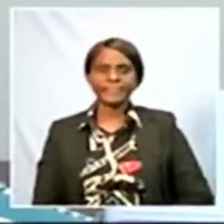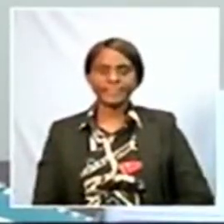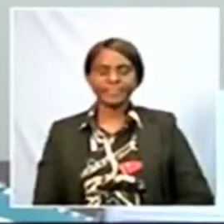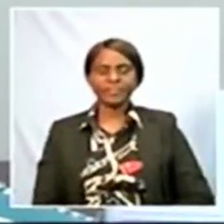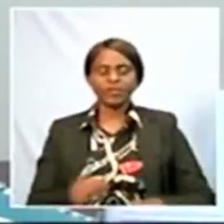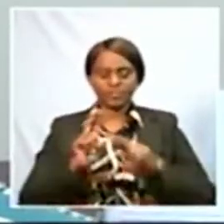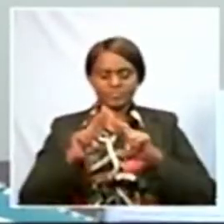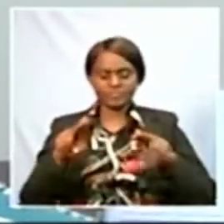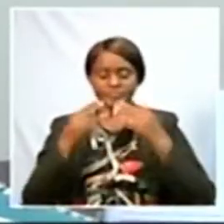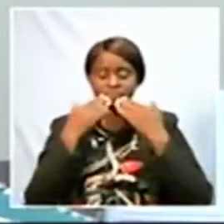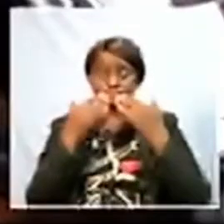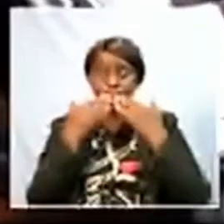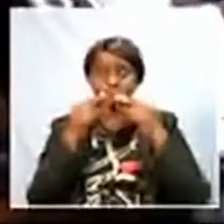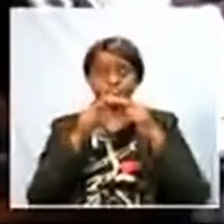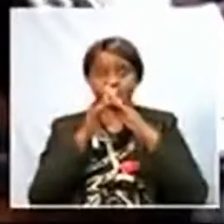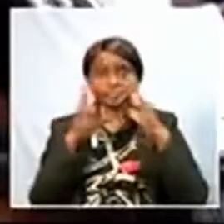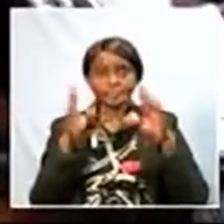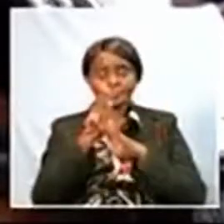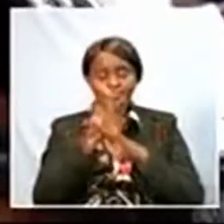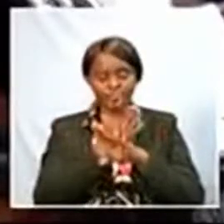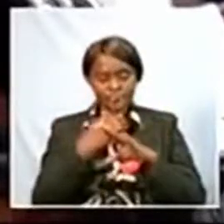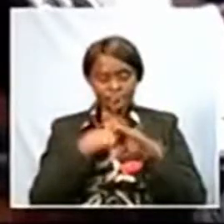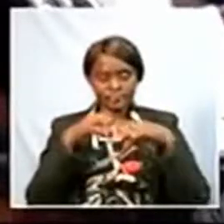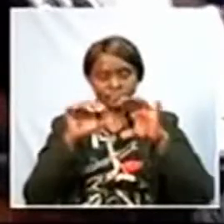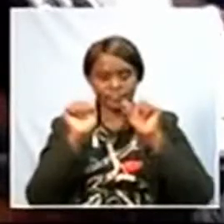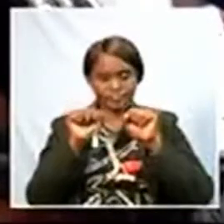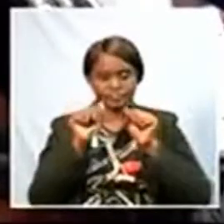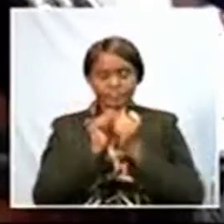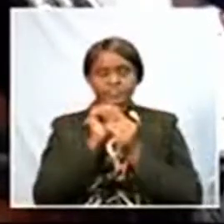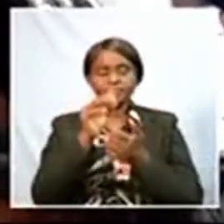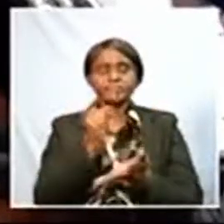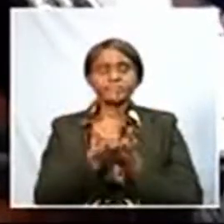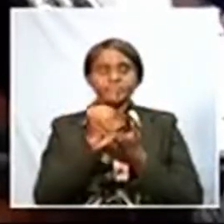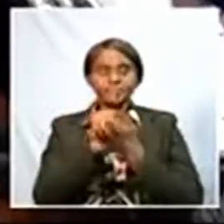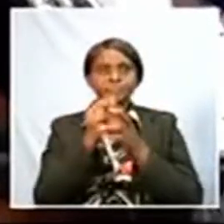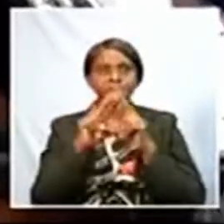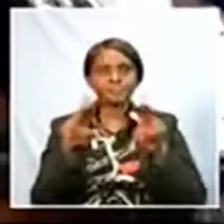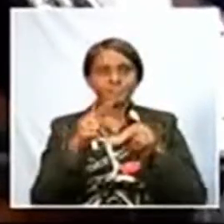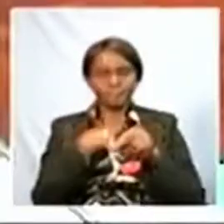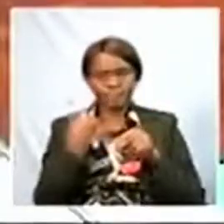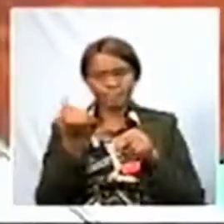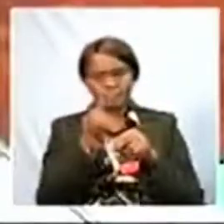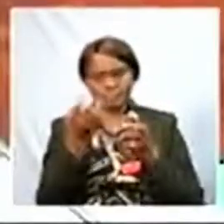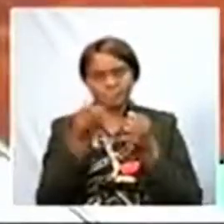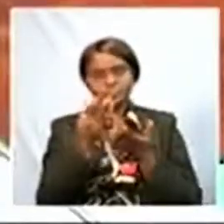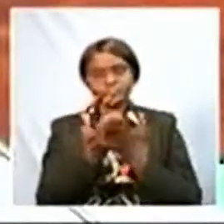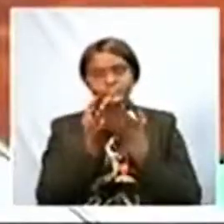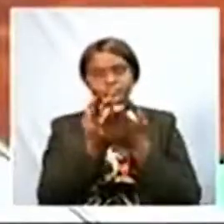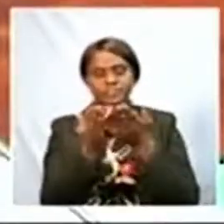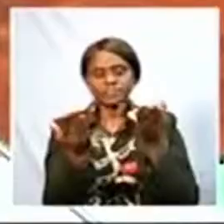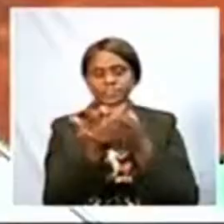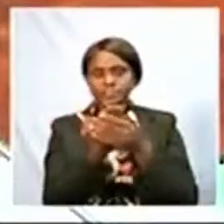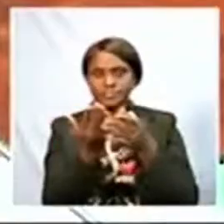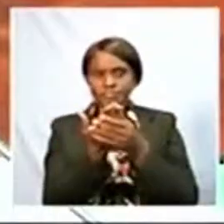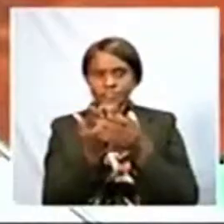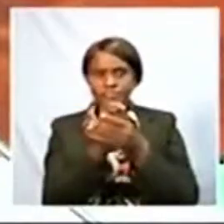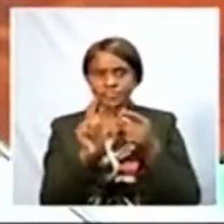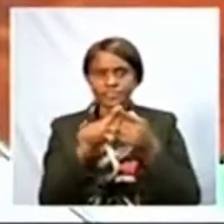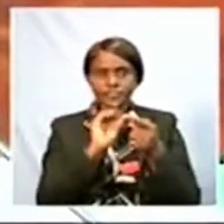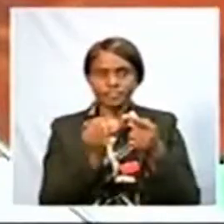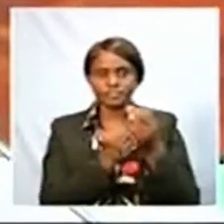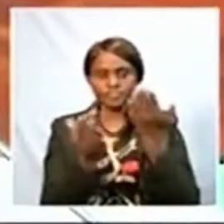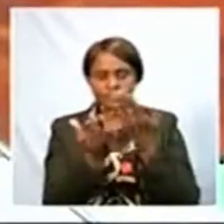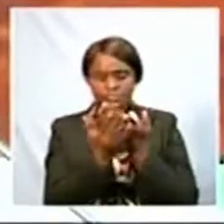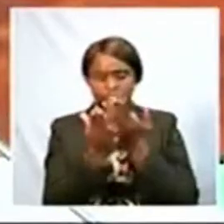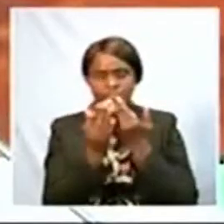Thank you, Chair. Before I proceed with your indulgence, Chair, I would like to submit an addendum to our appendix.